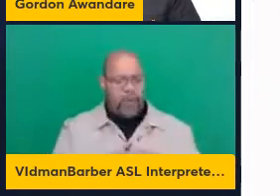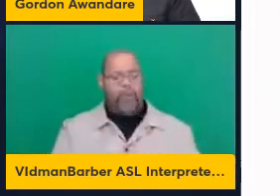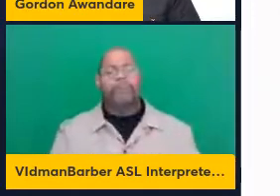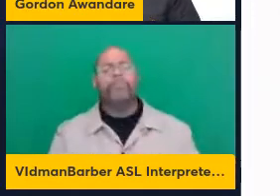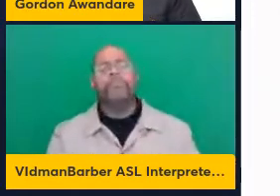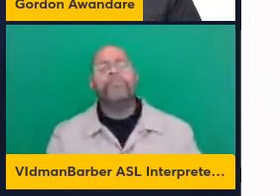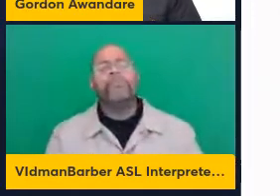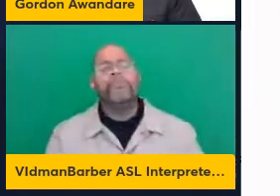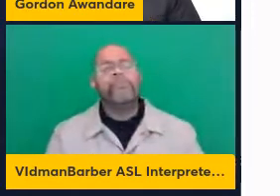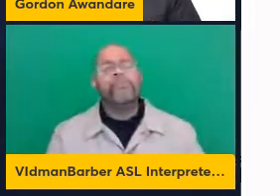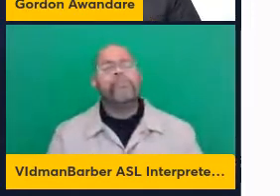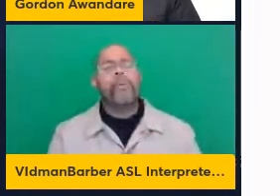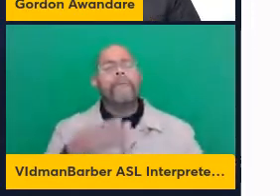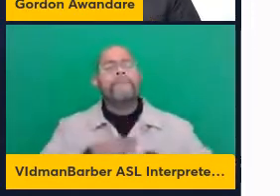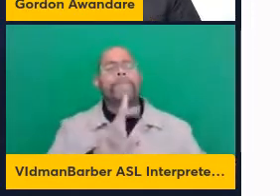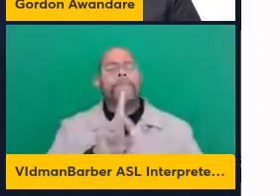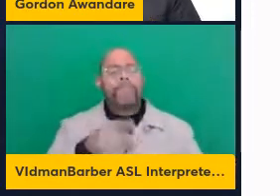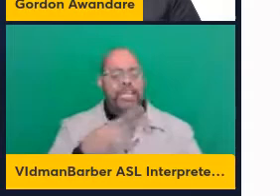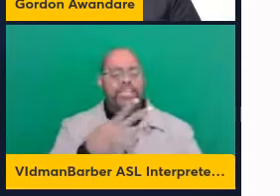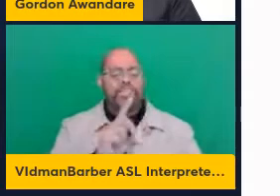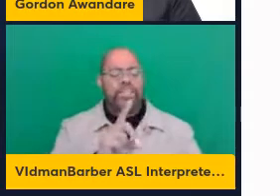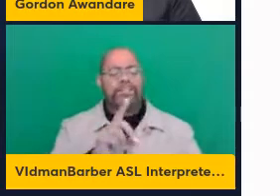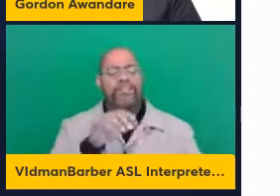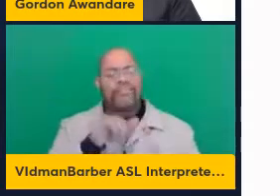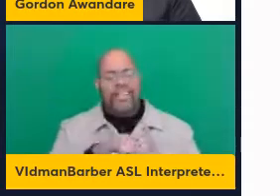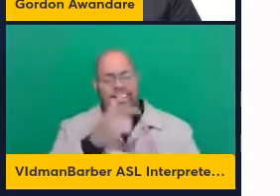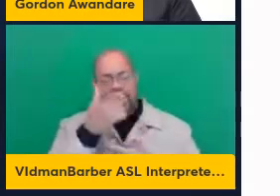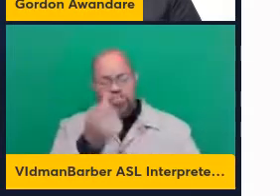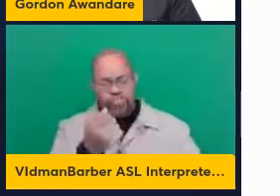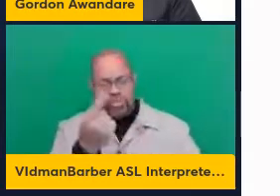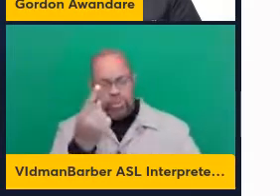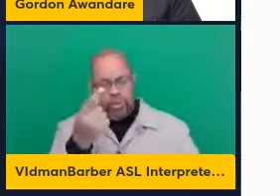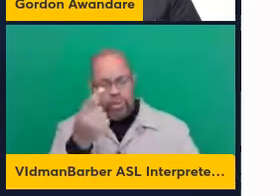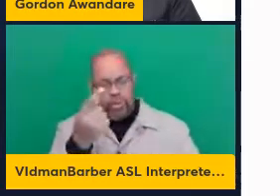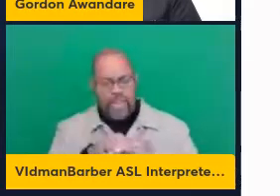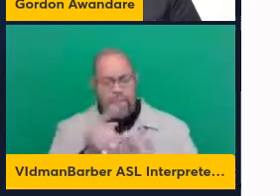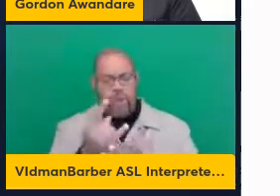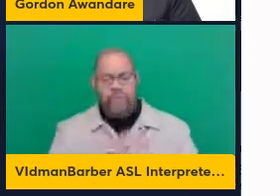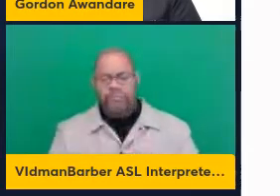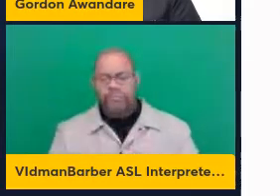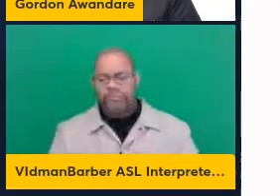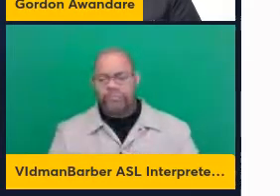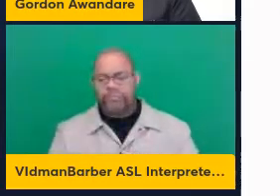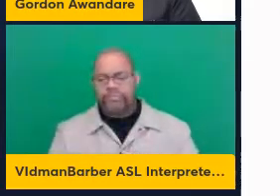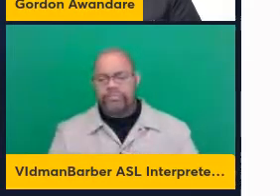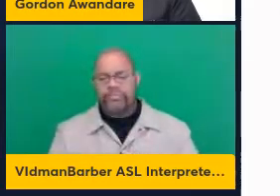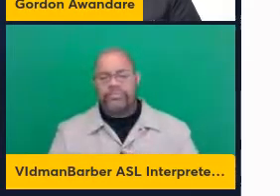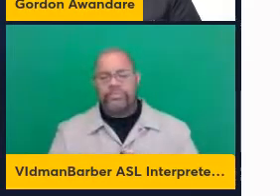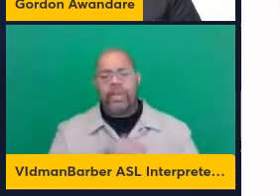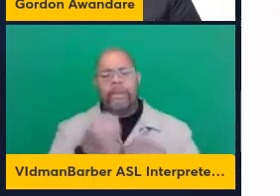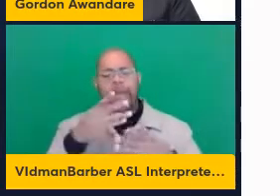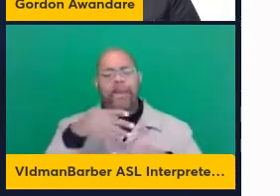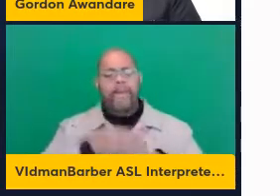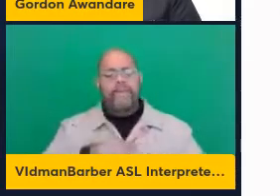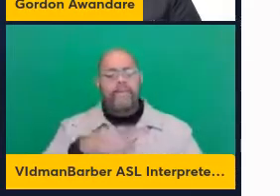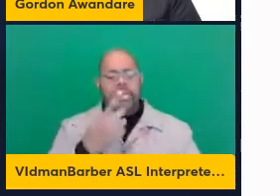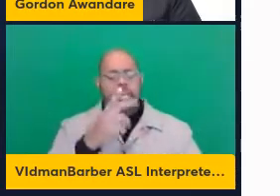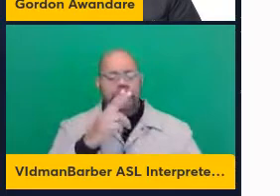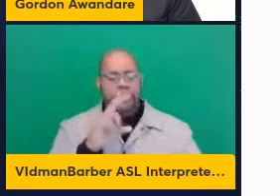What about the postdocs? That's the interesting one. Many of these postdocs are some of